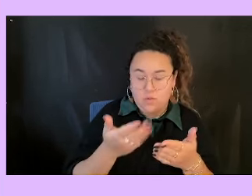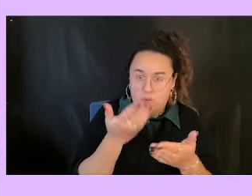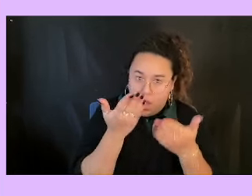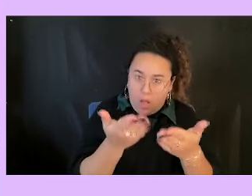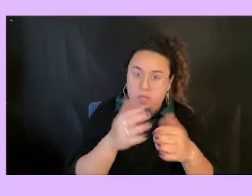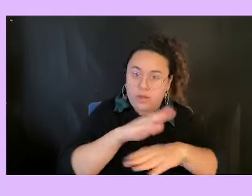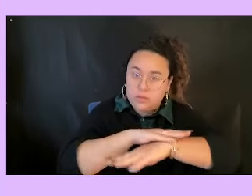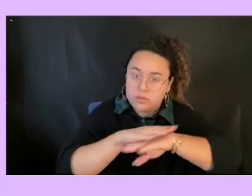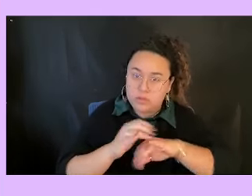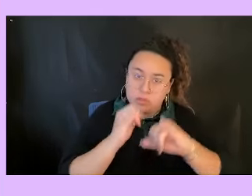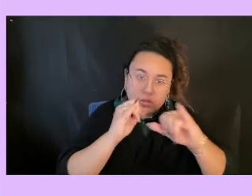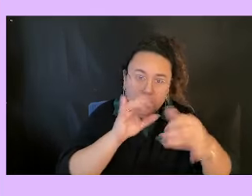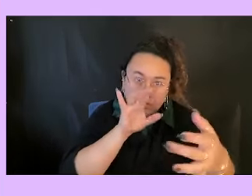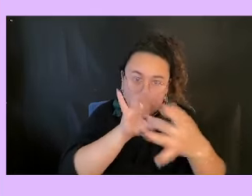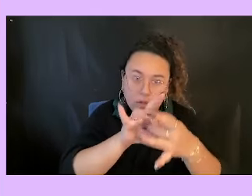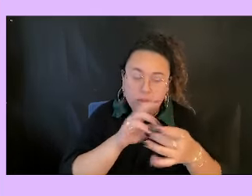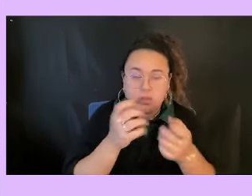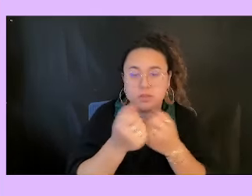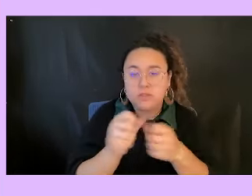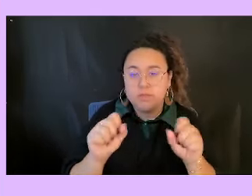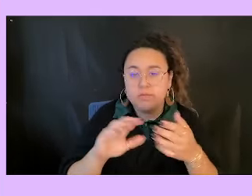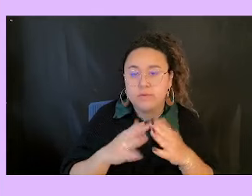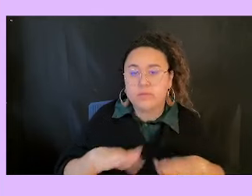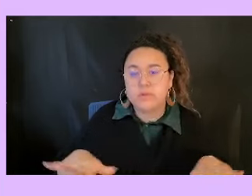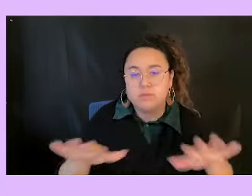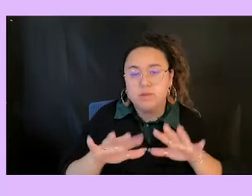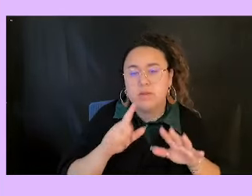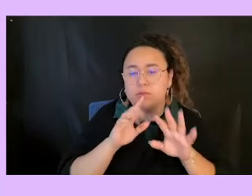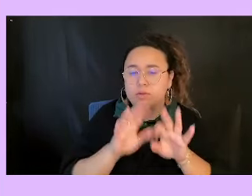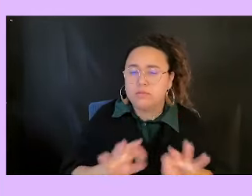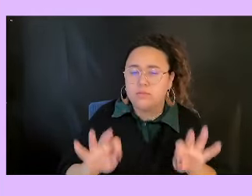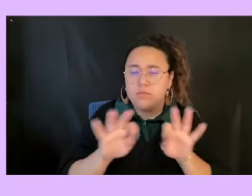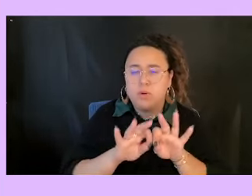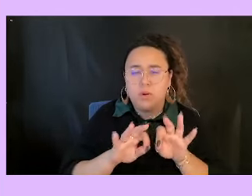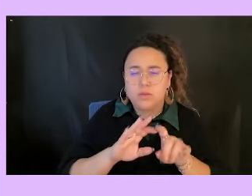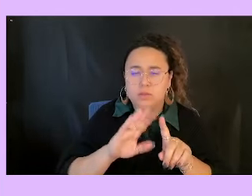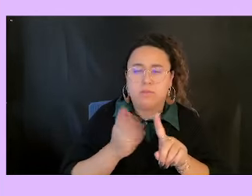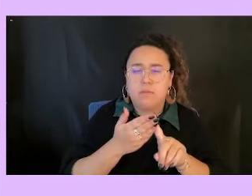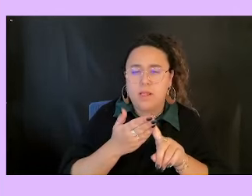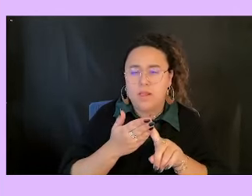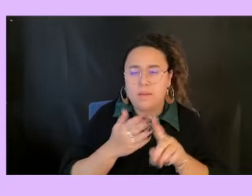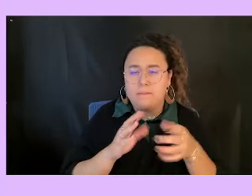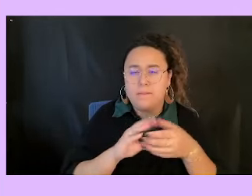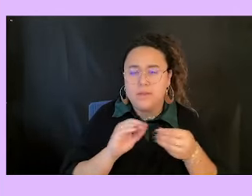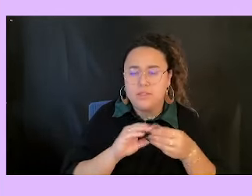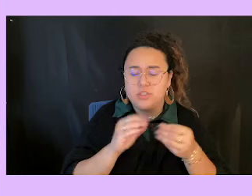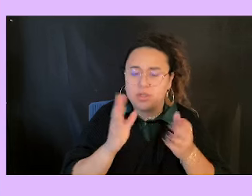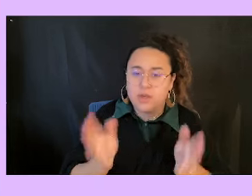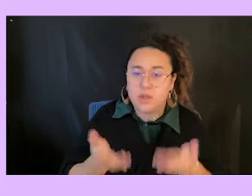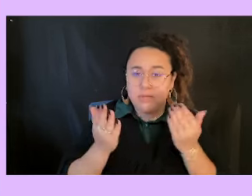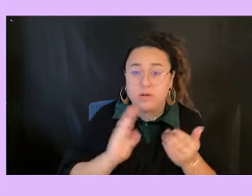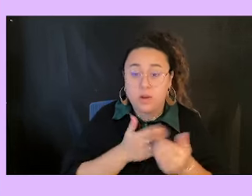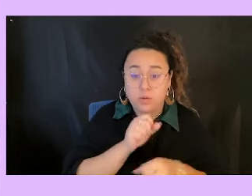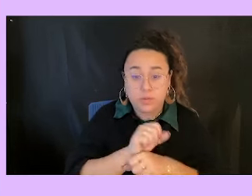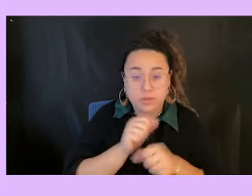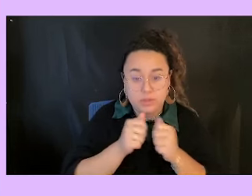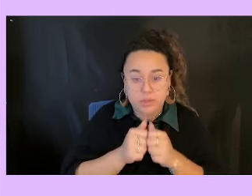safe community space, these are the compelling messages that need to get uplifted in this work together.